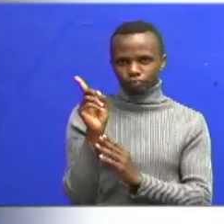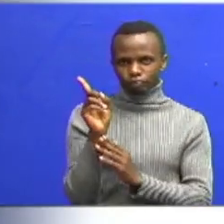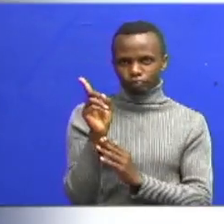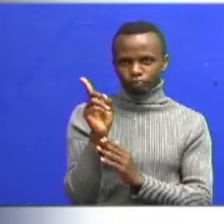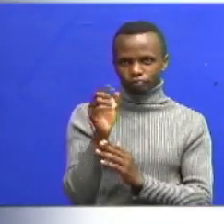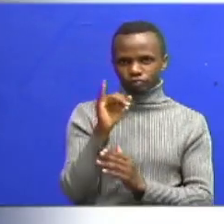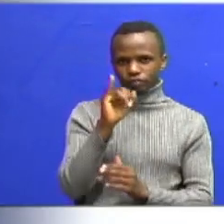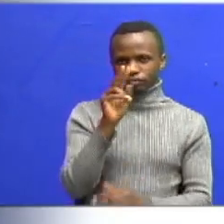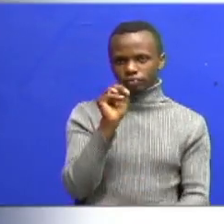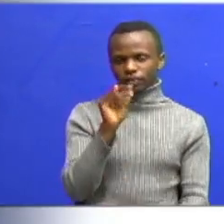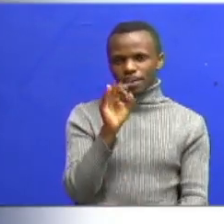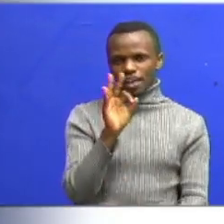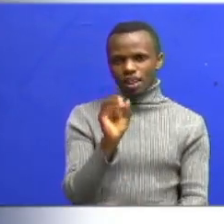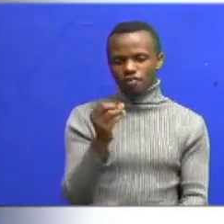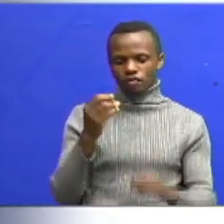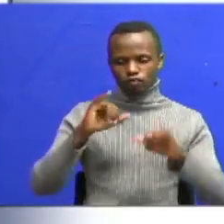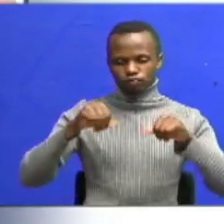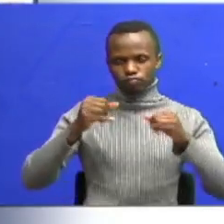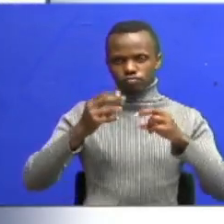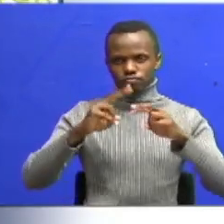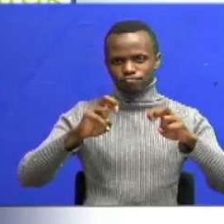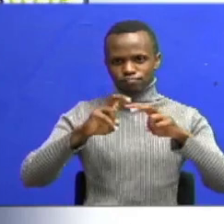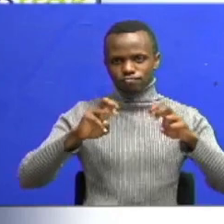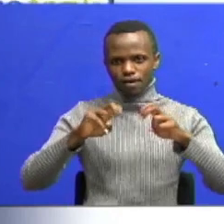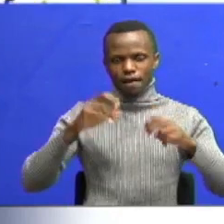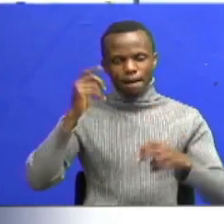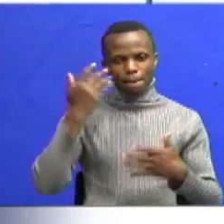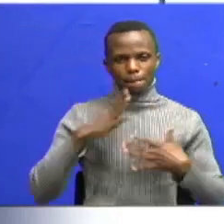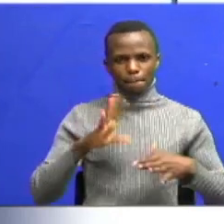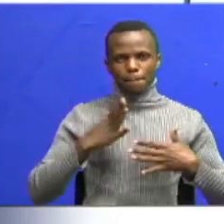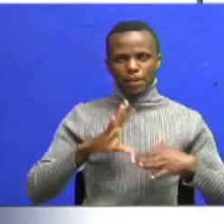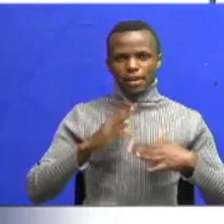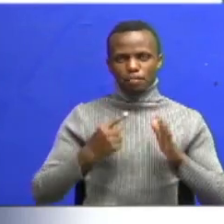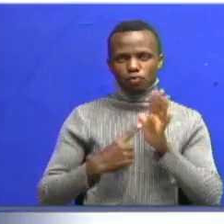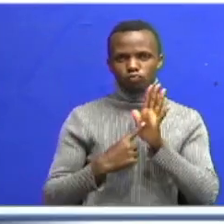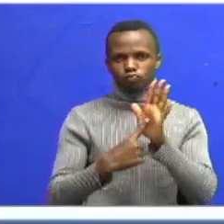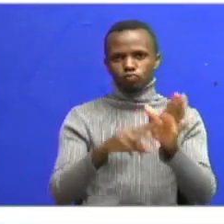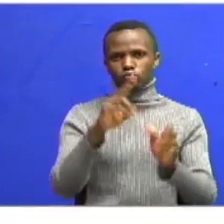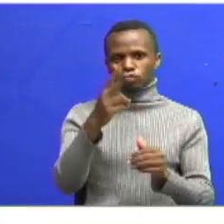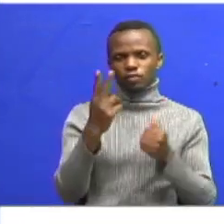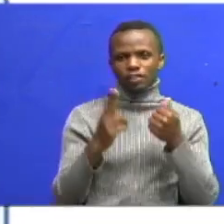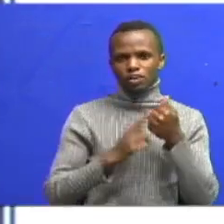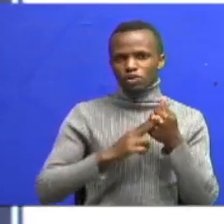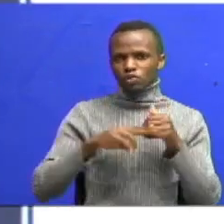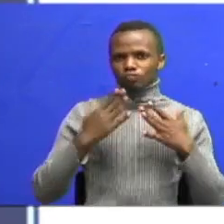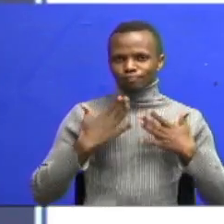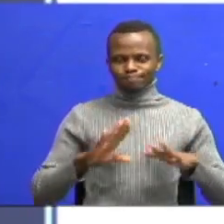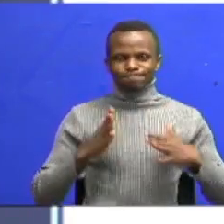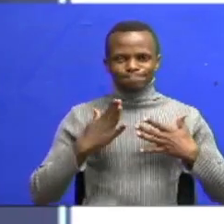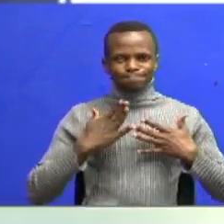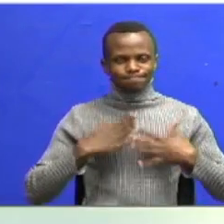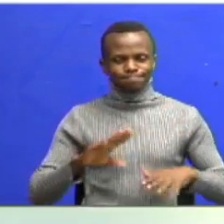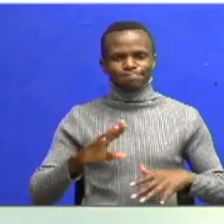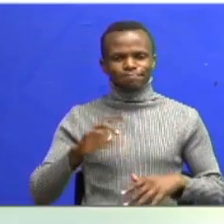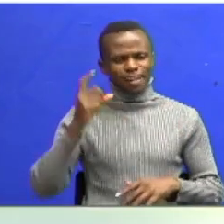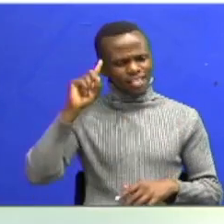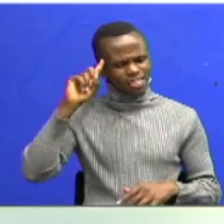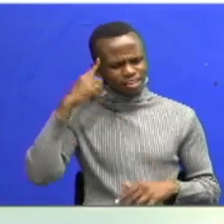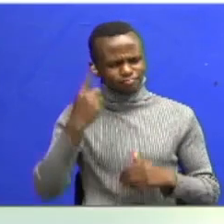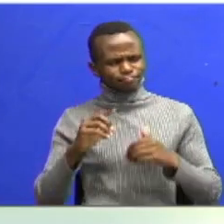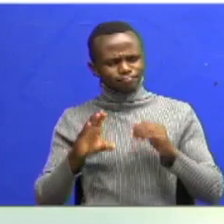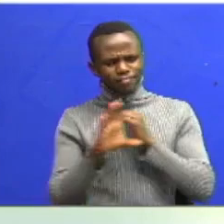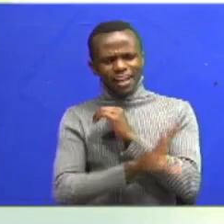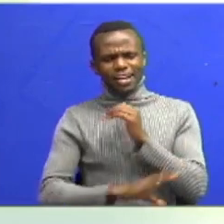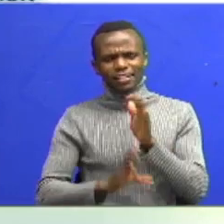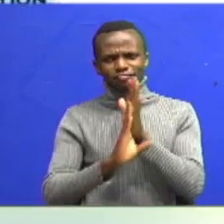has released new research dubbed Voice of the People that has shown that 72% of Kenyans think that the country is headed in the wrong